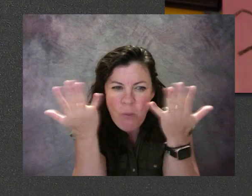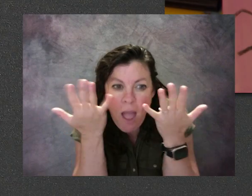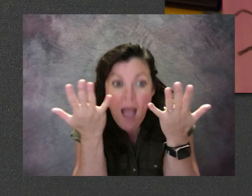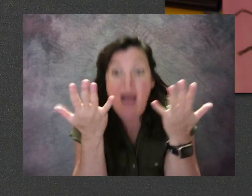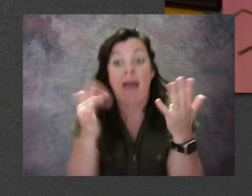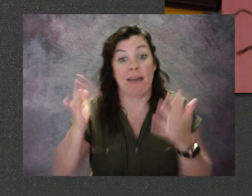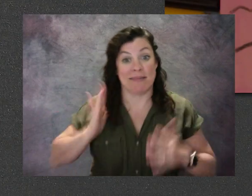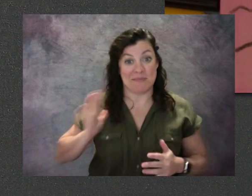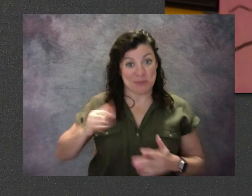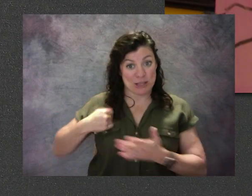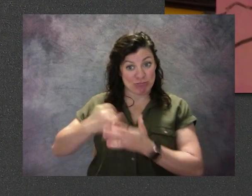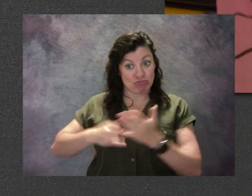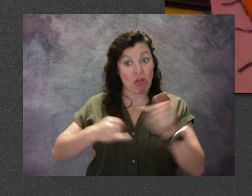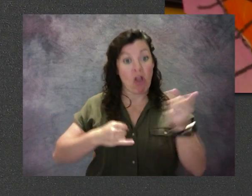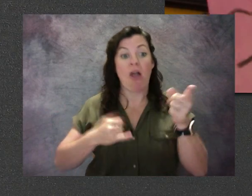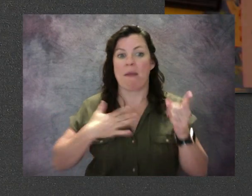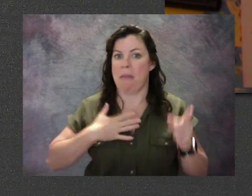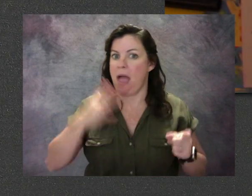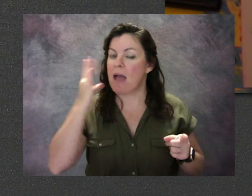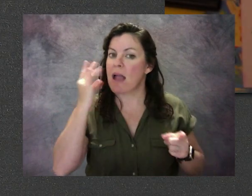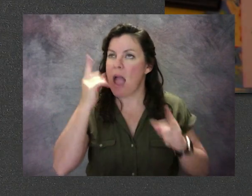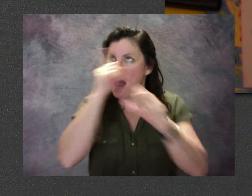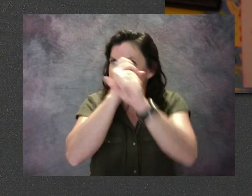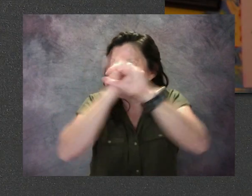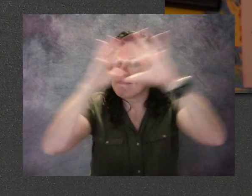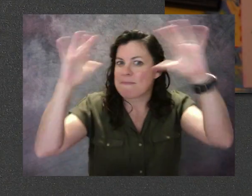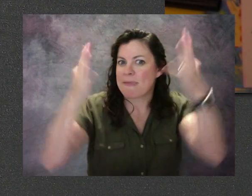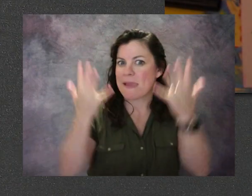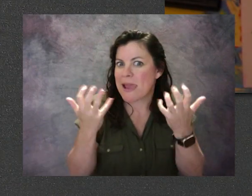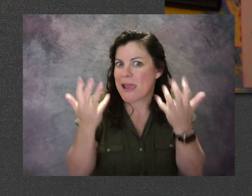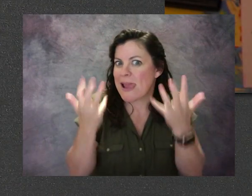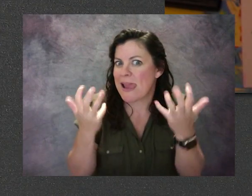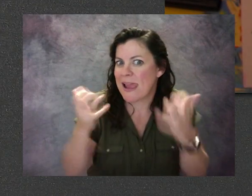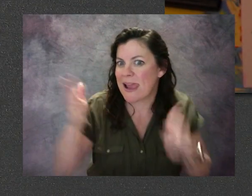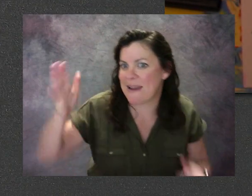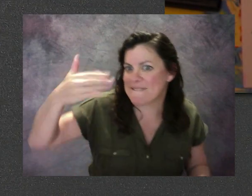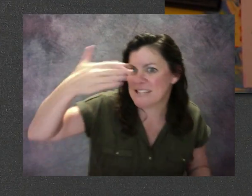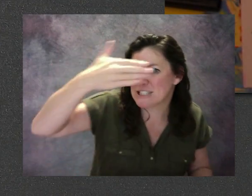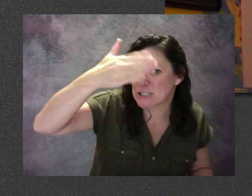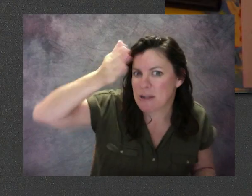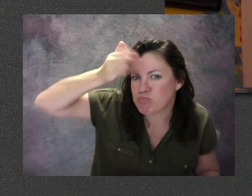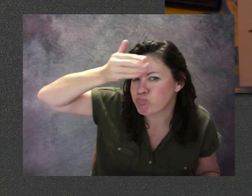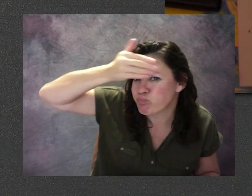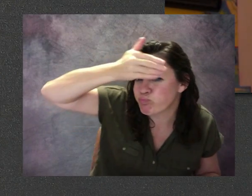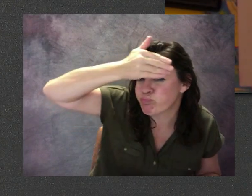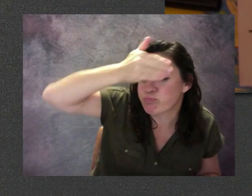about a fish. Think of something a cat might like.